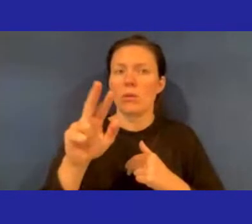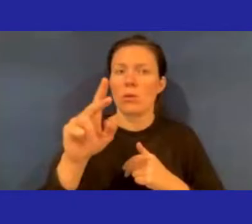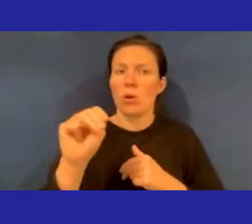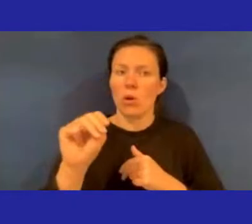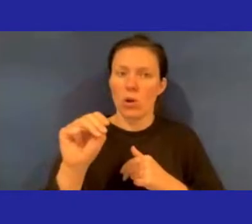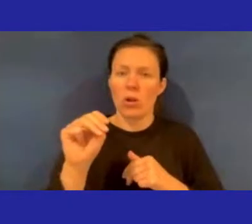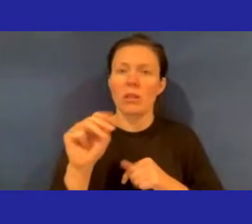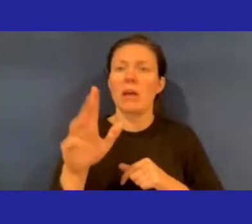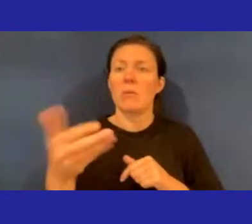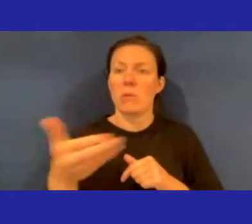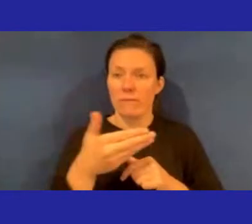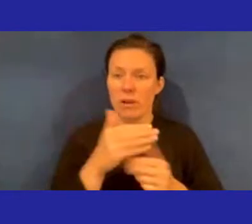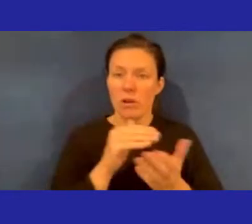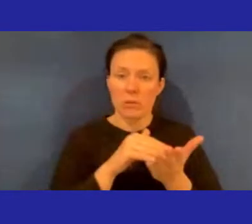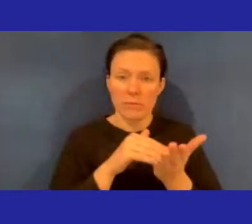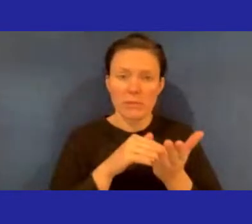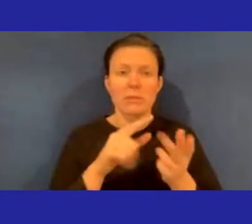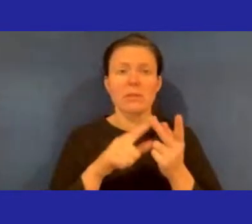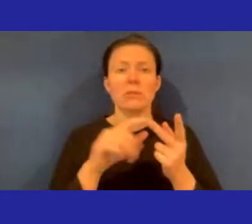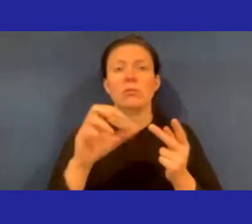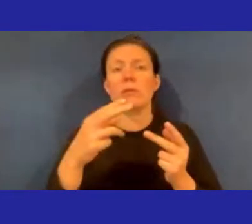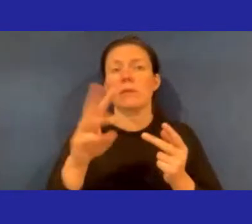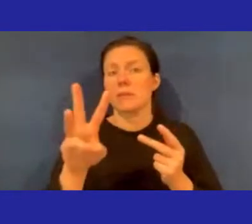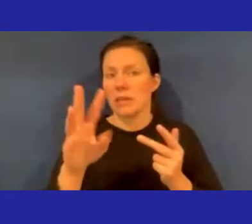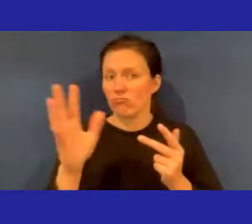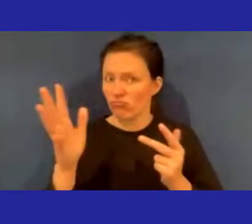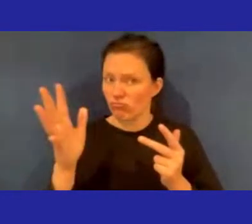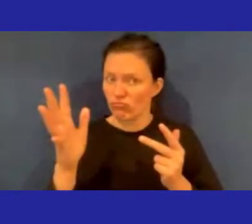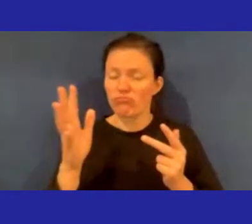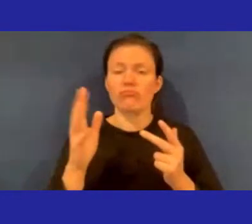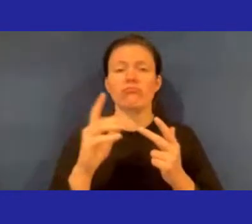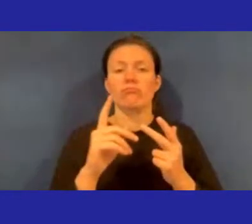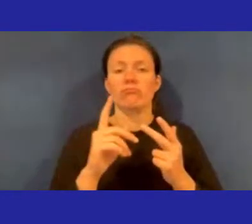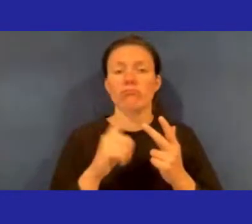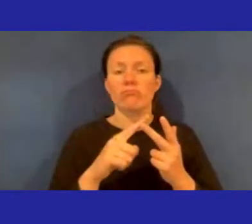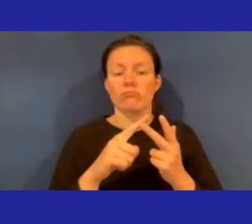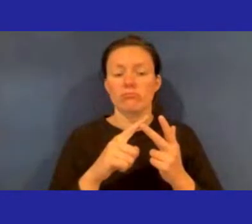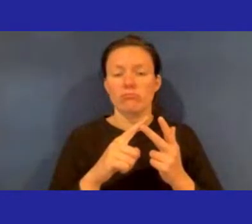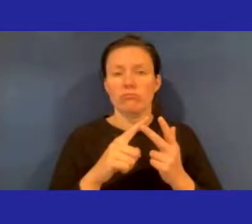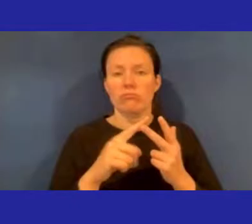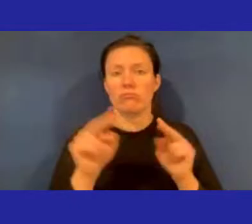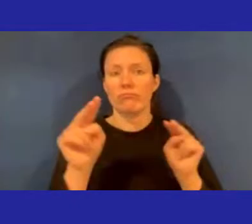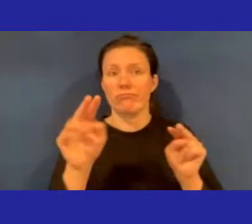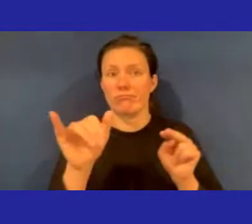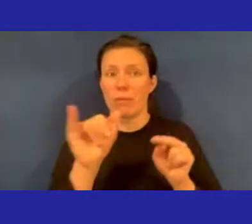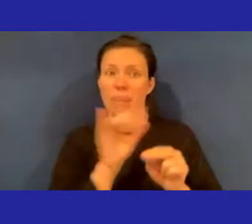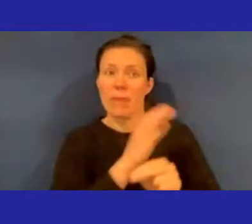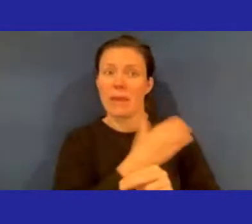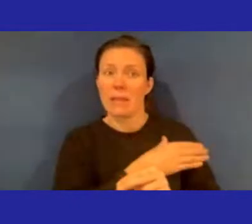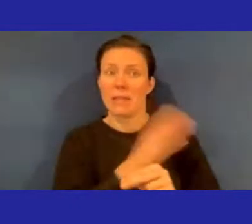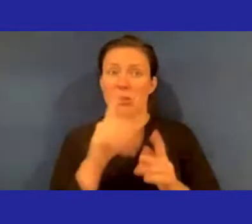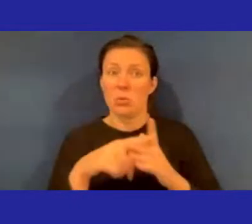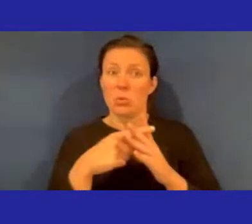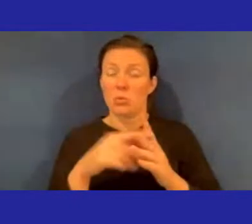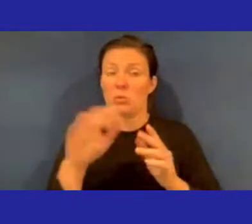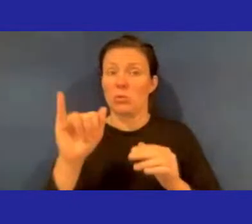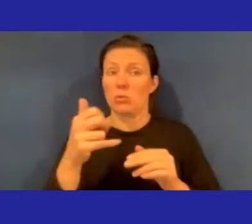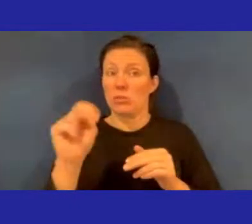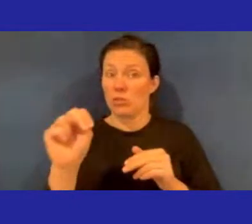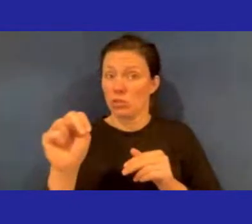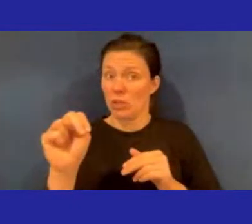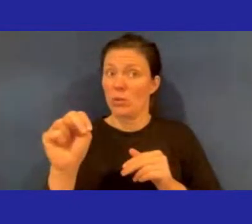the physician and the CHW, and we're anticipating that that clinic is going to start in January. January